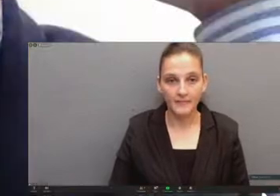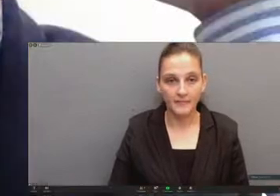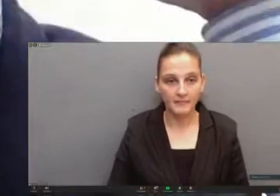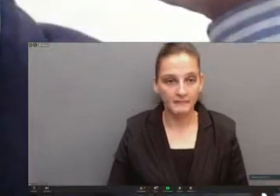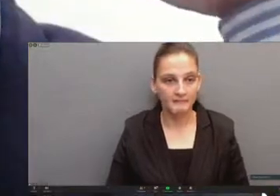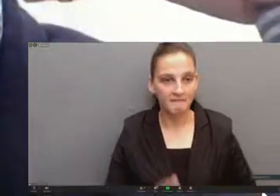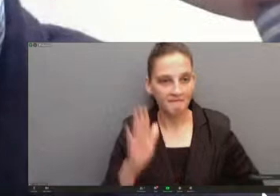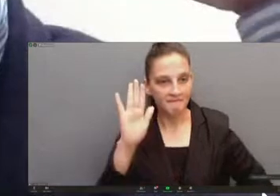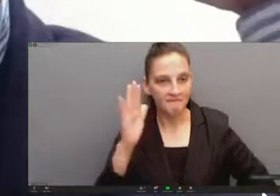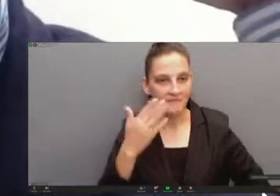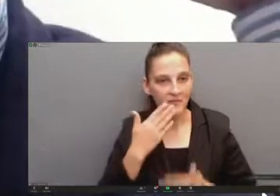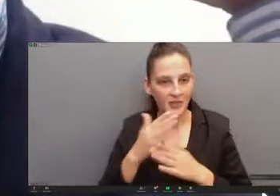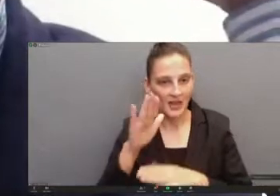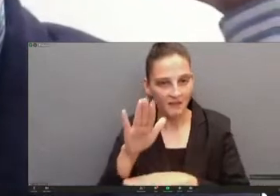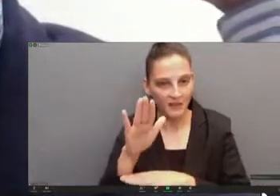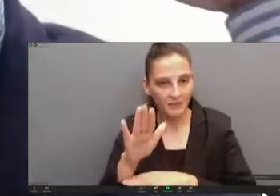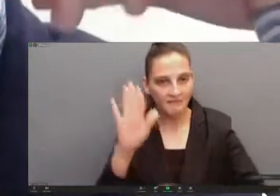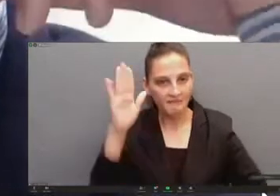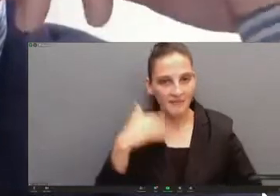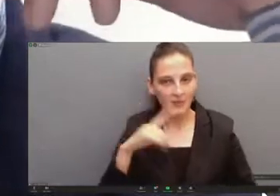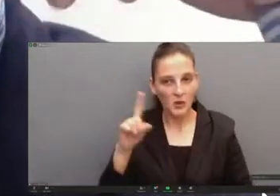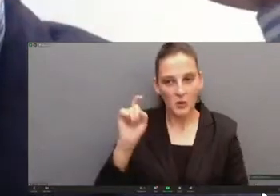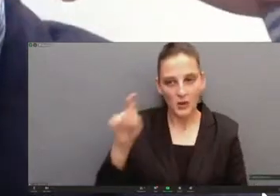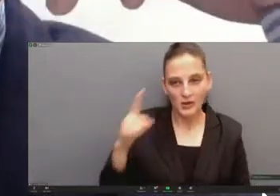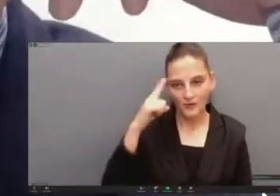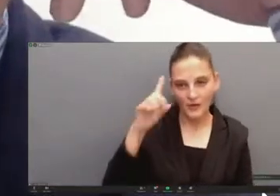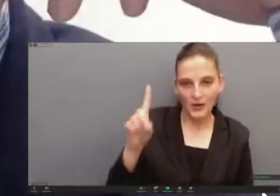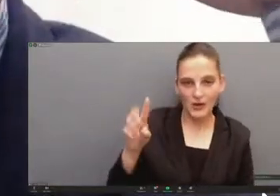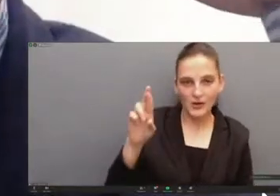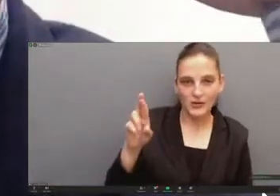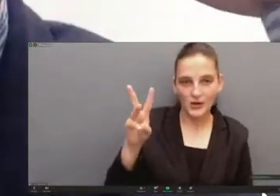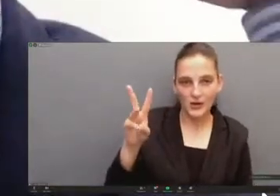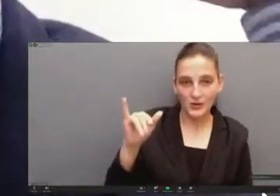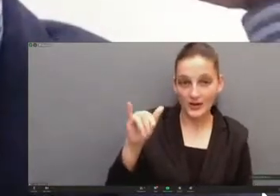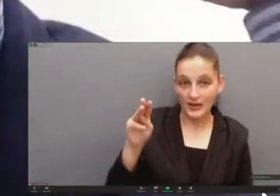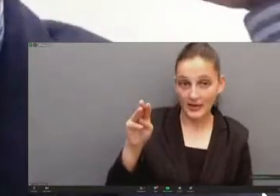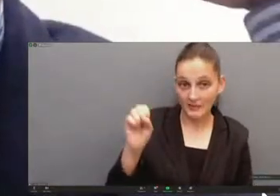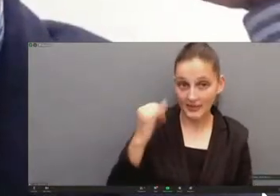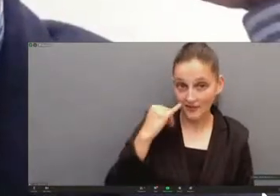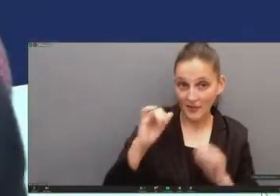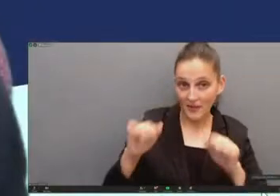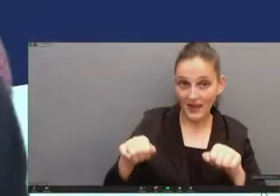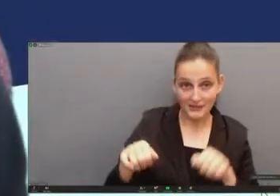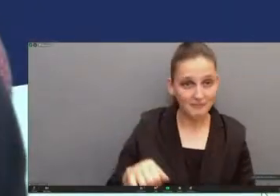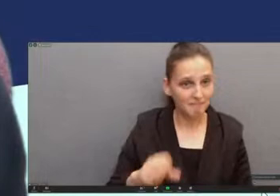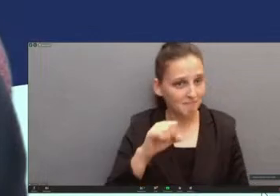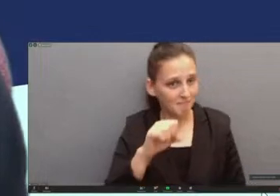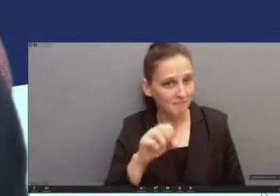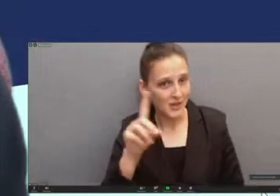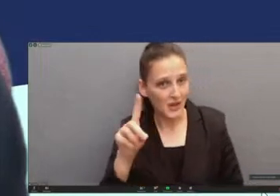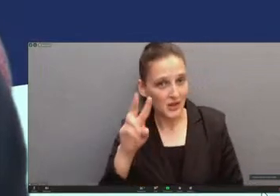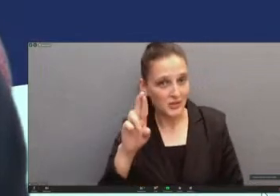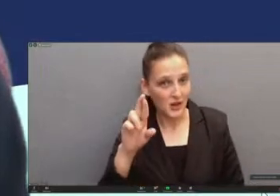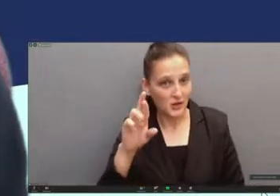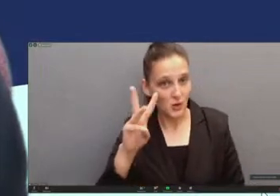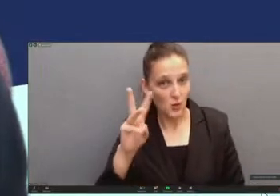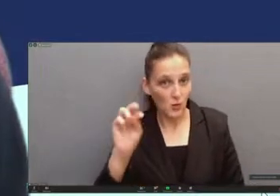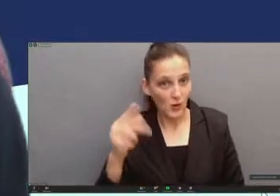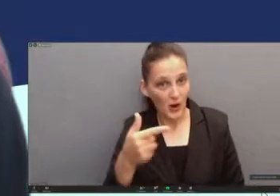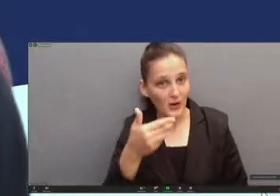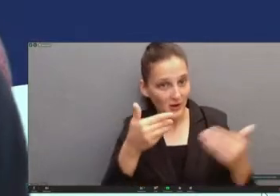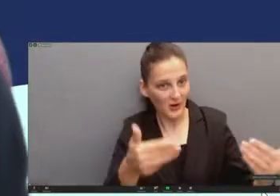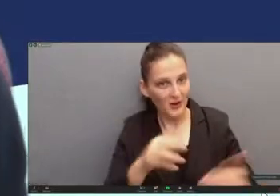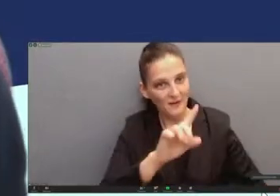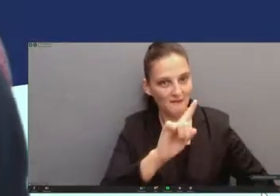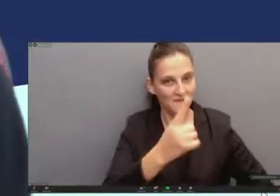Dr. Nunez-Smith, I have a question for Dr. Williams, if that's possible. Yes, Dr. Wong, please go ahead. You have our first, you may have